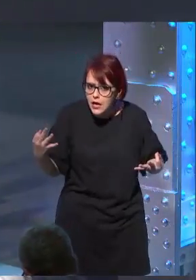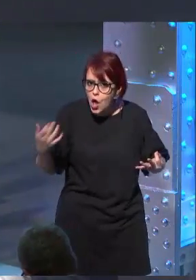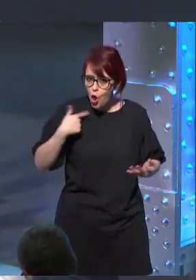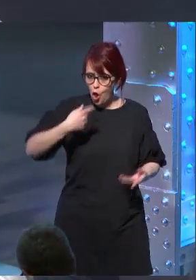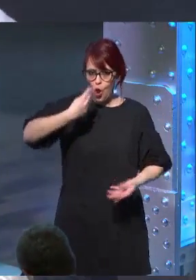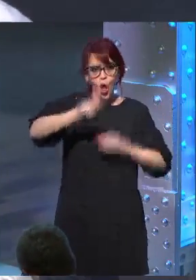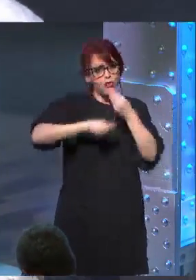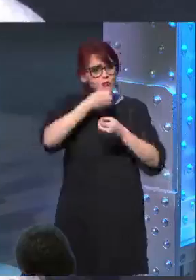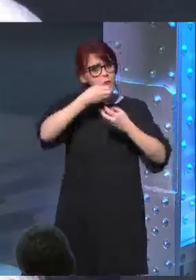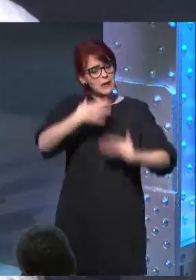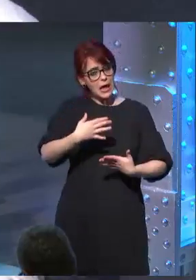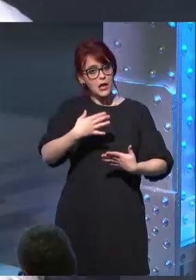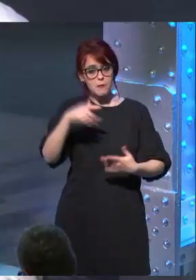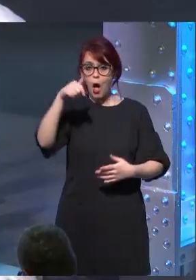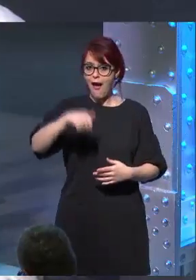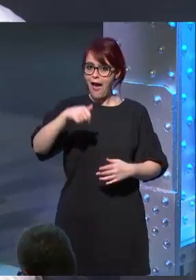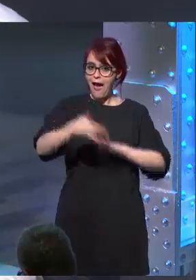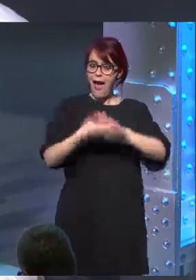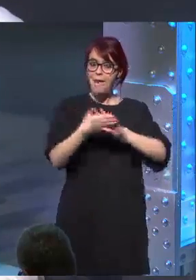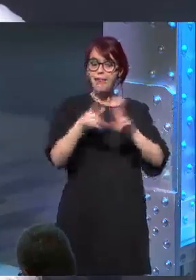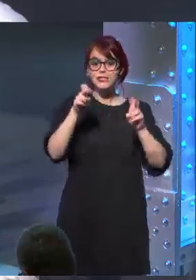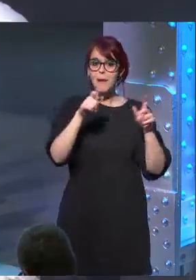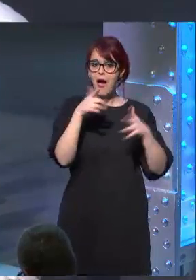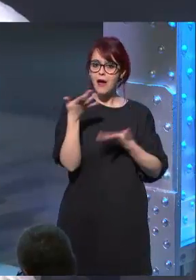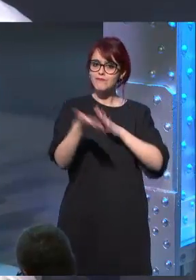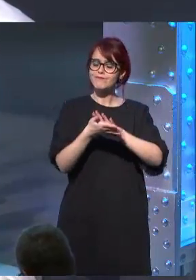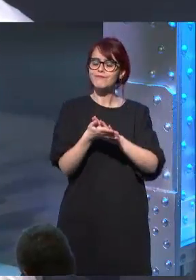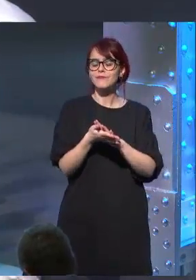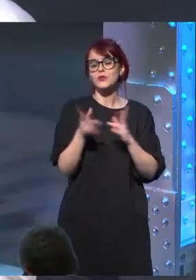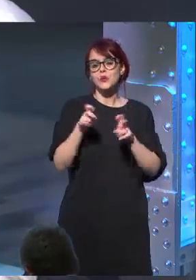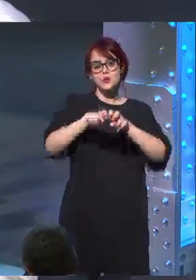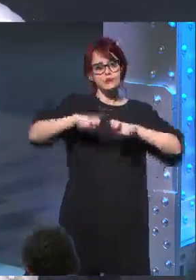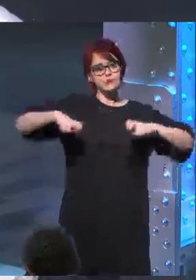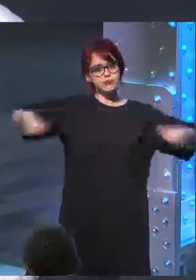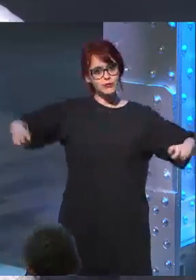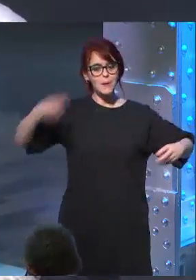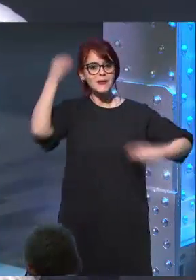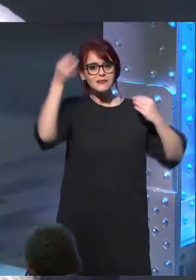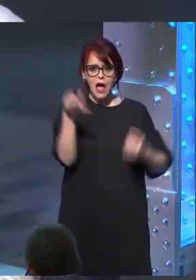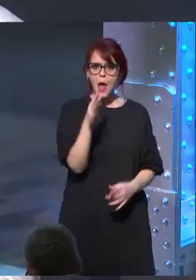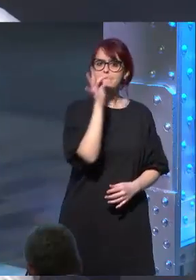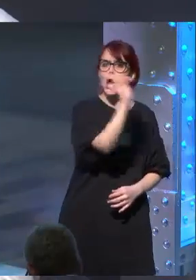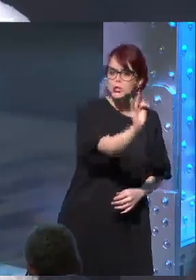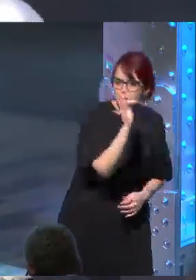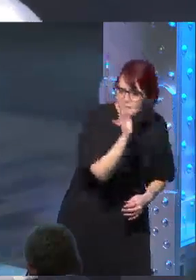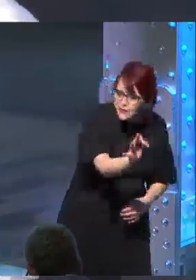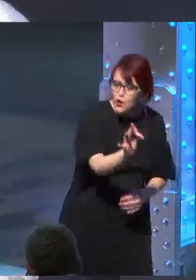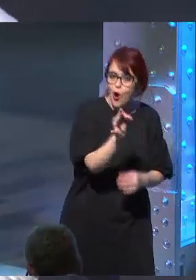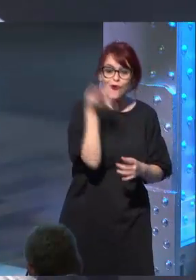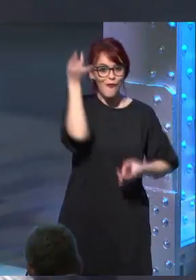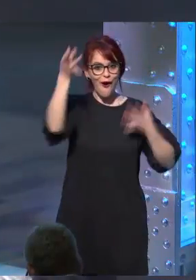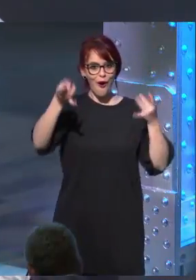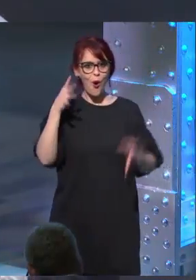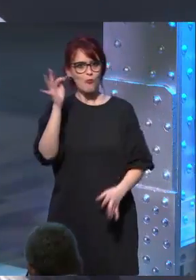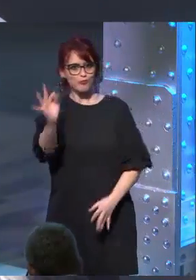So maybe we need to think about this and do what we're doing here today. We have talked about